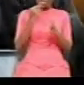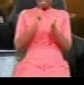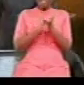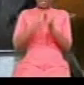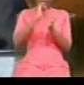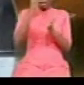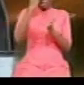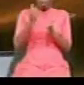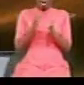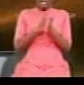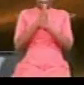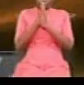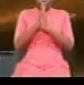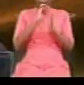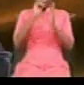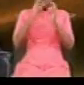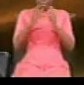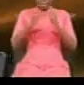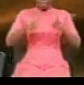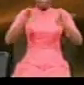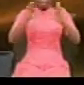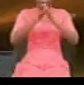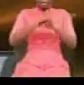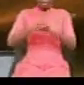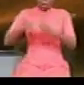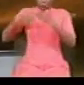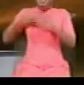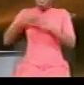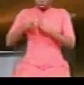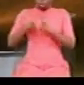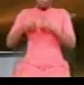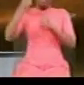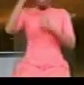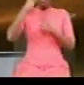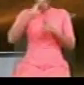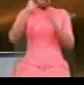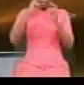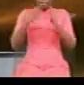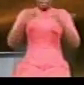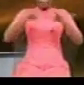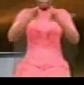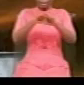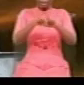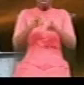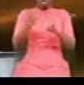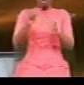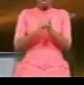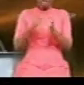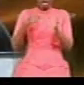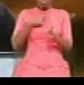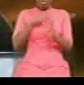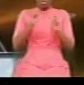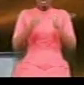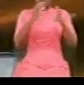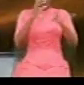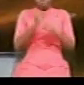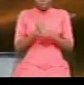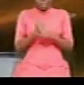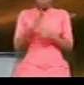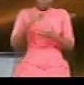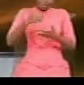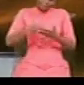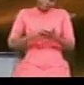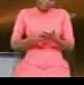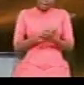so important. Intimacy and communion with him is so important, so that we receive